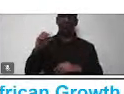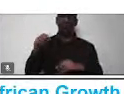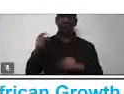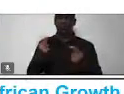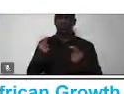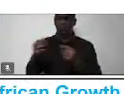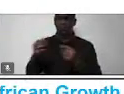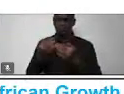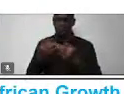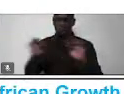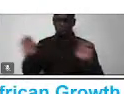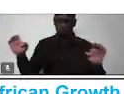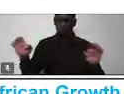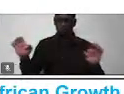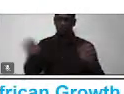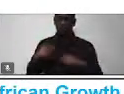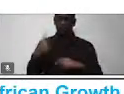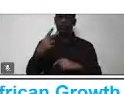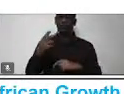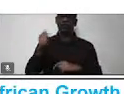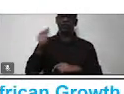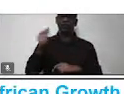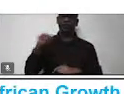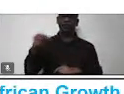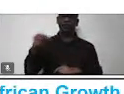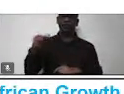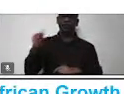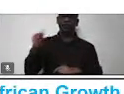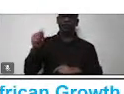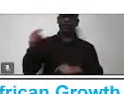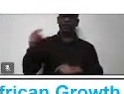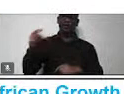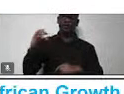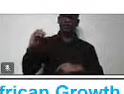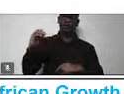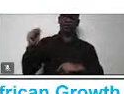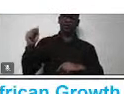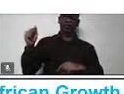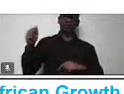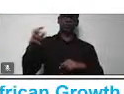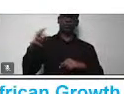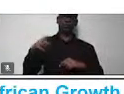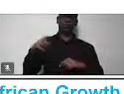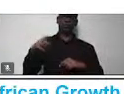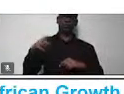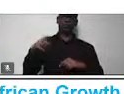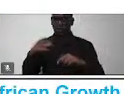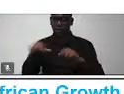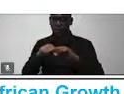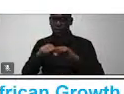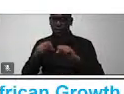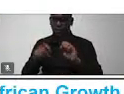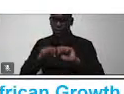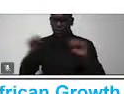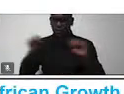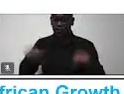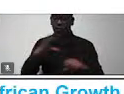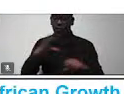tariff lines, and AGOA is divided into different layers of application. Altogether, if you qualify for all of the AGOA